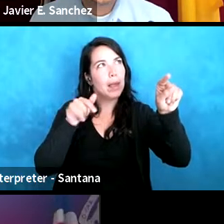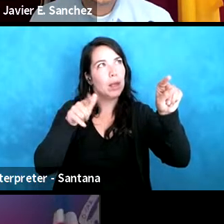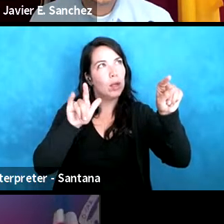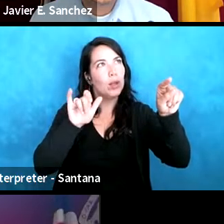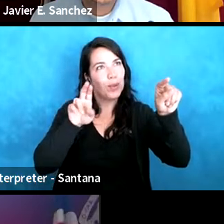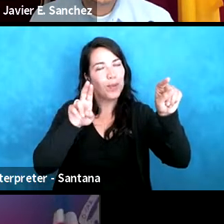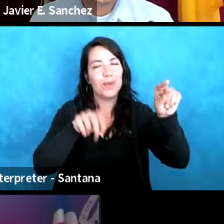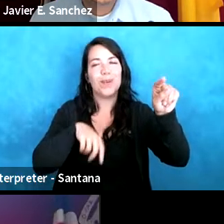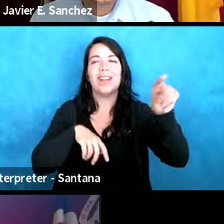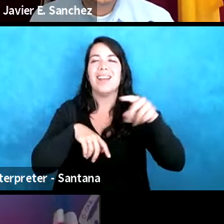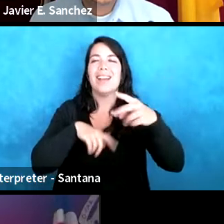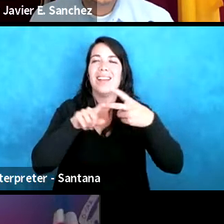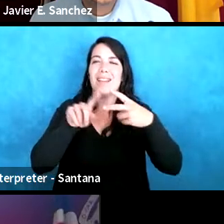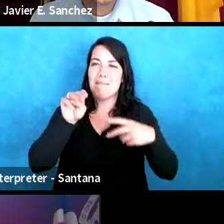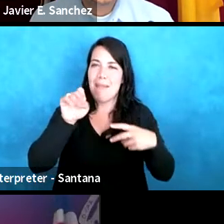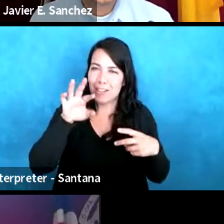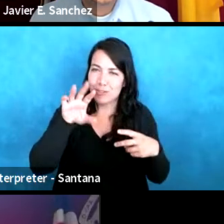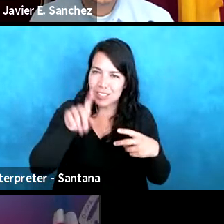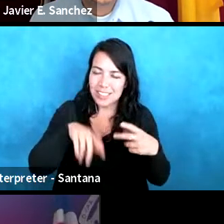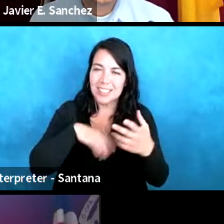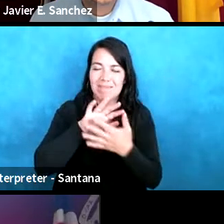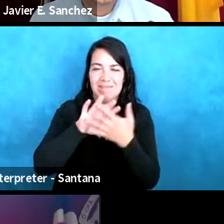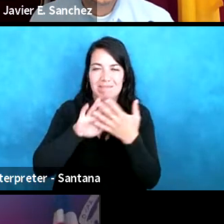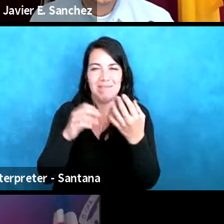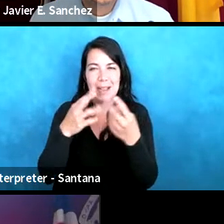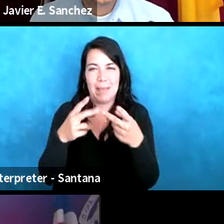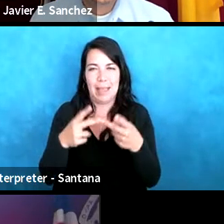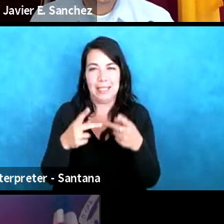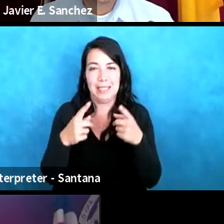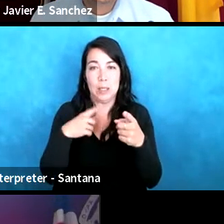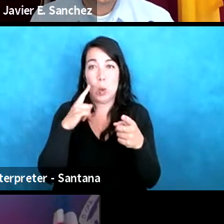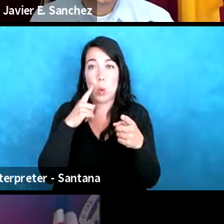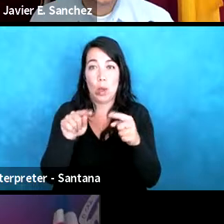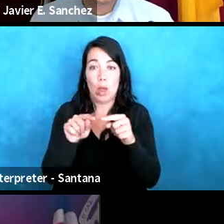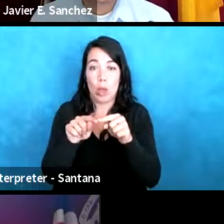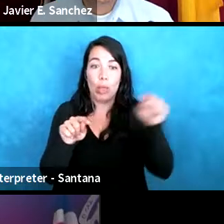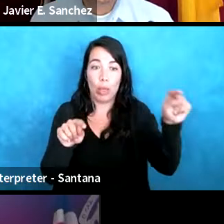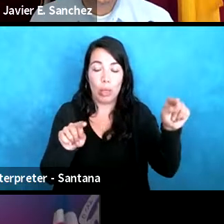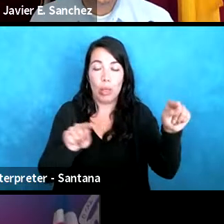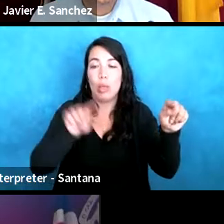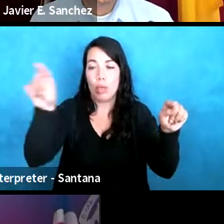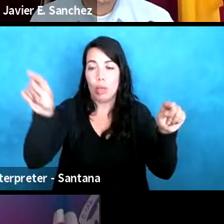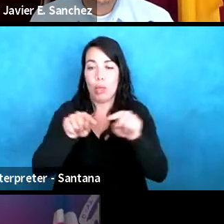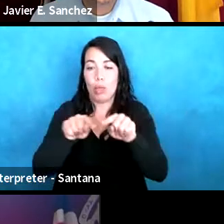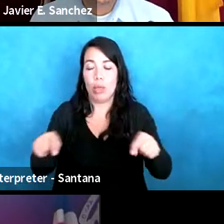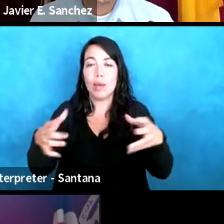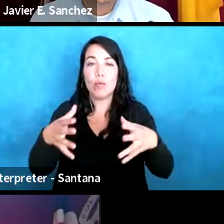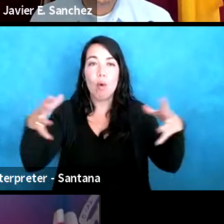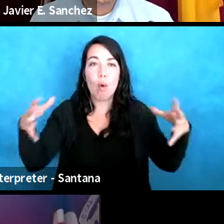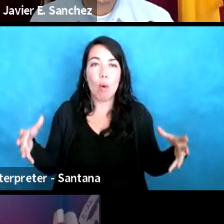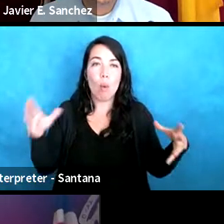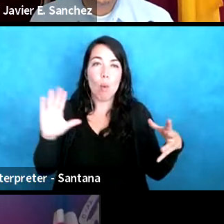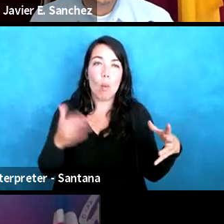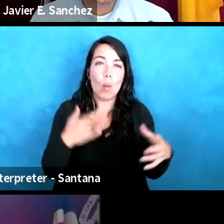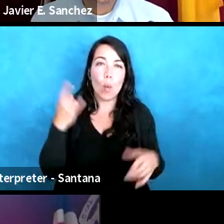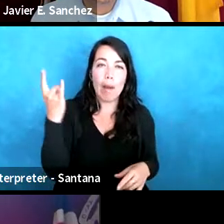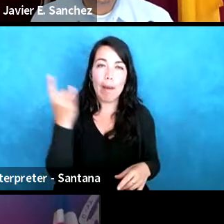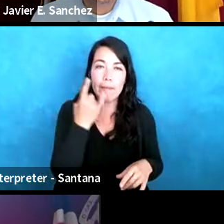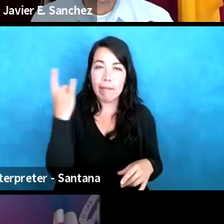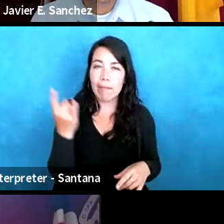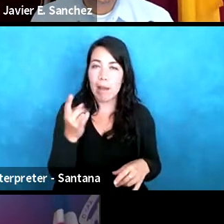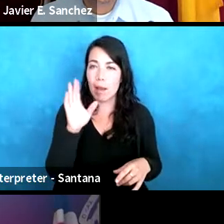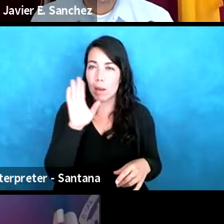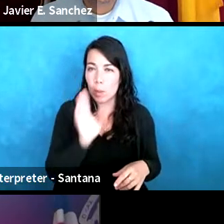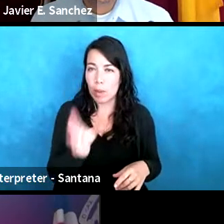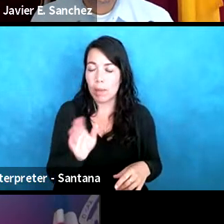and other areas in Santa Fe County. It's building on the expenditures that this body authorized last year with our